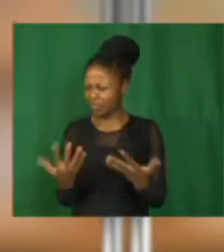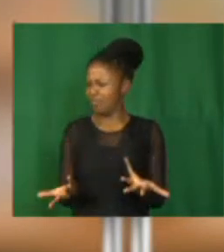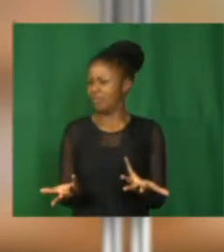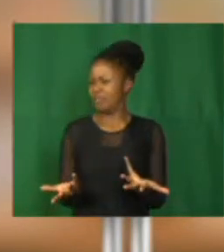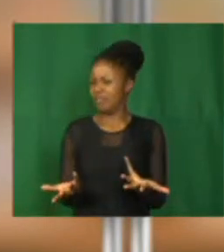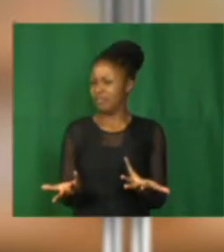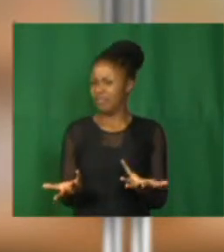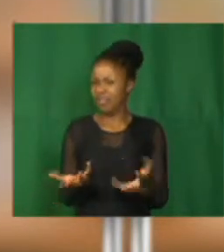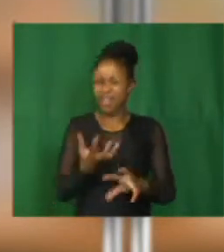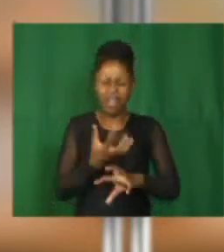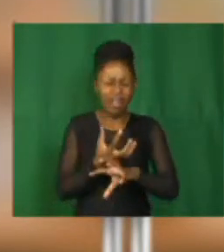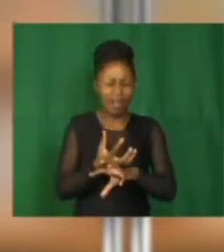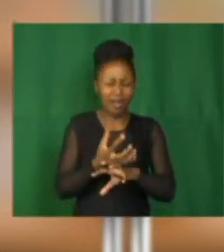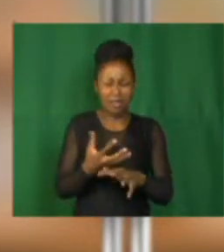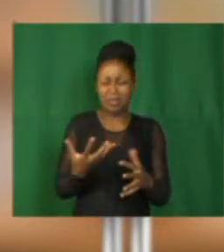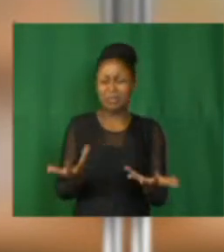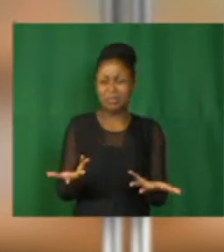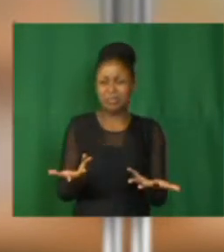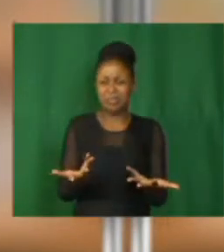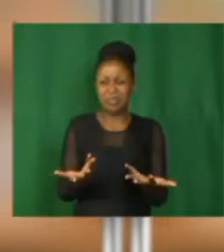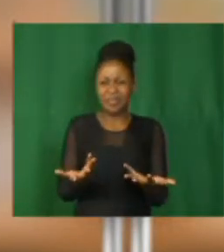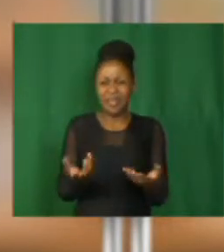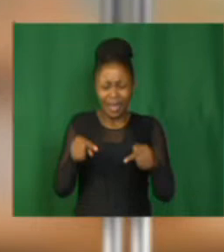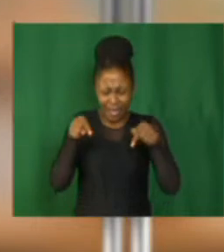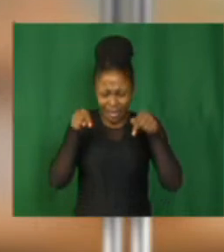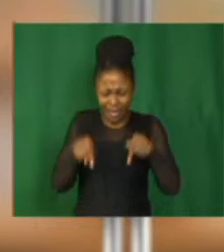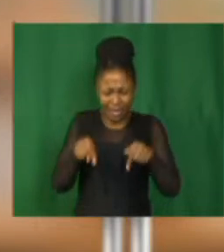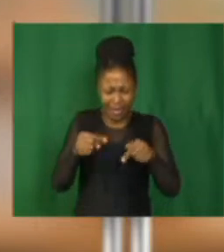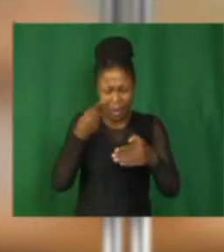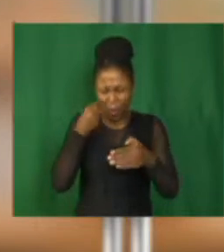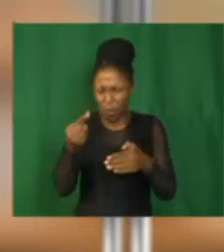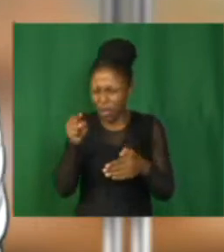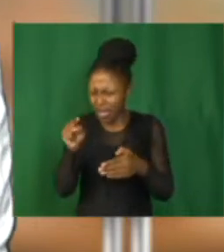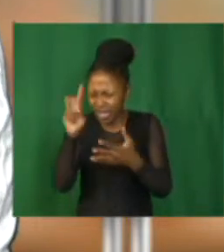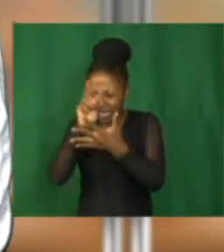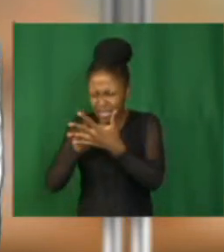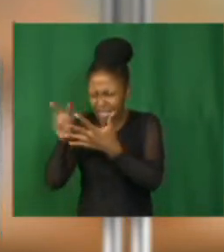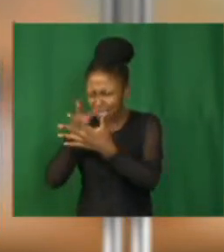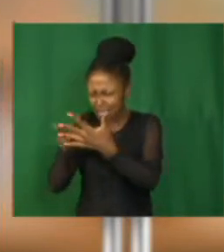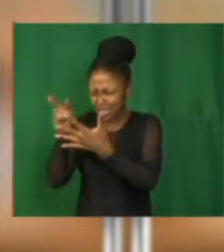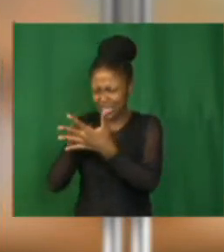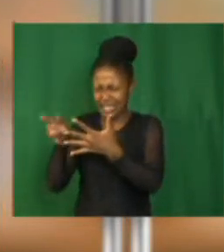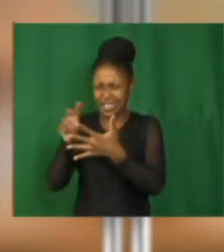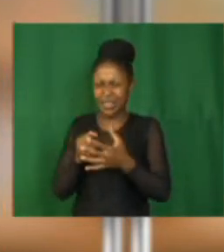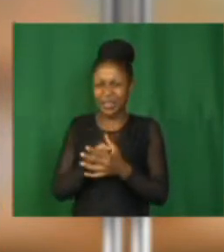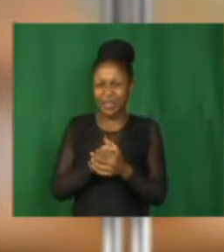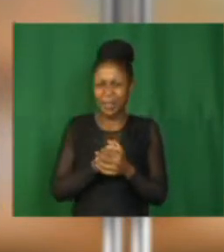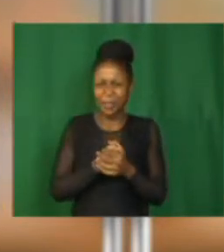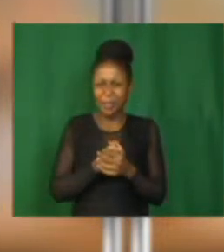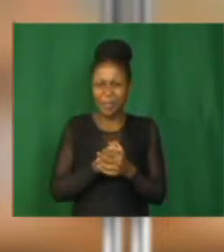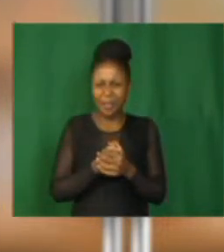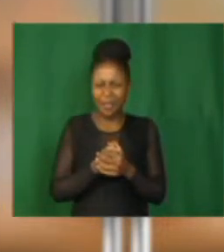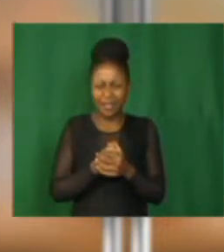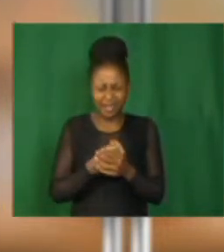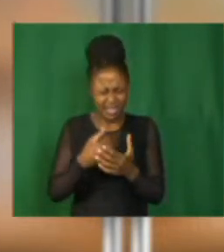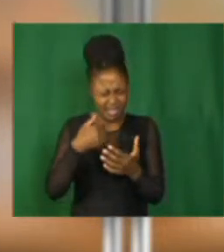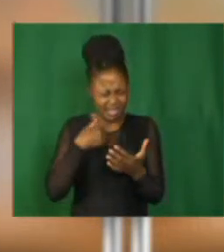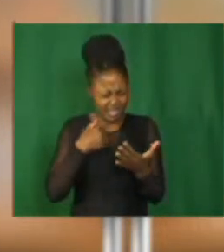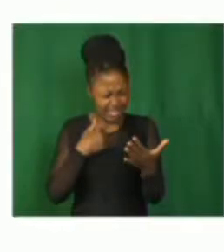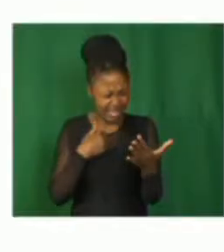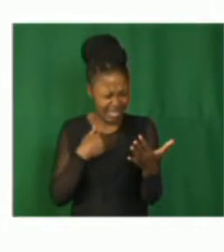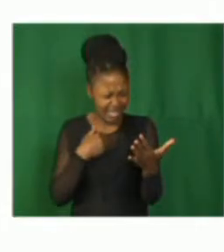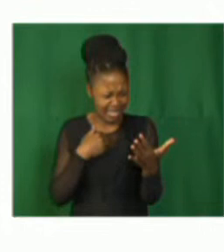Now, if you look at the text that we were just reading, you can see that we were able